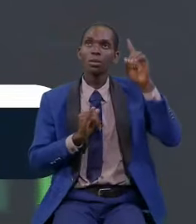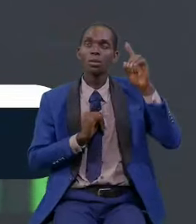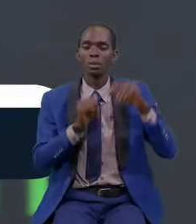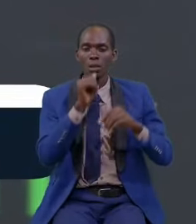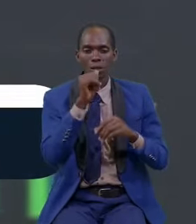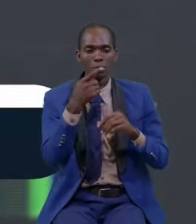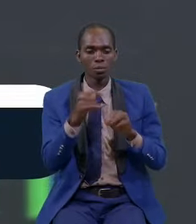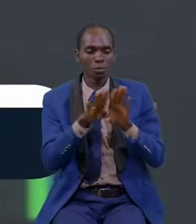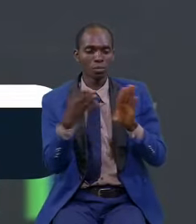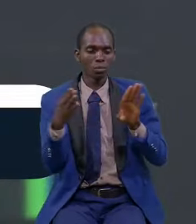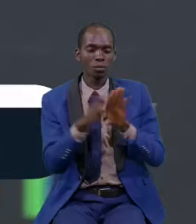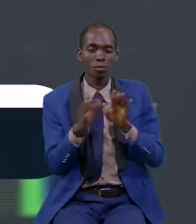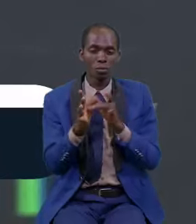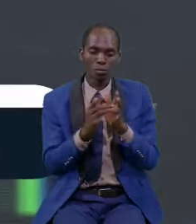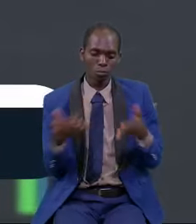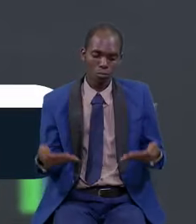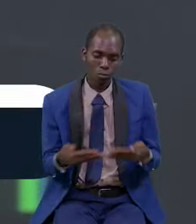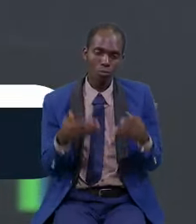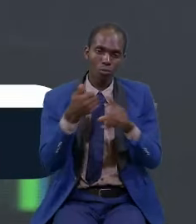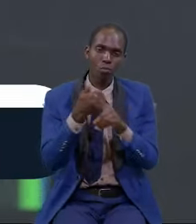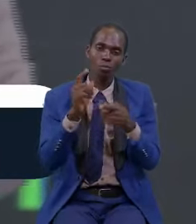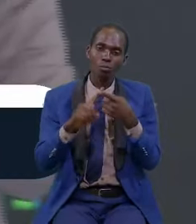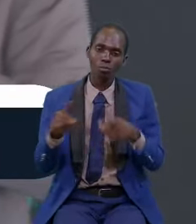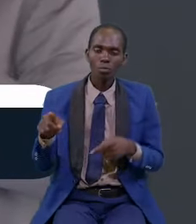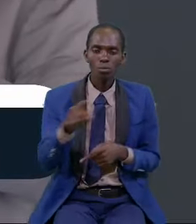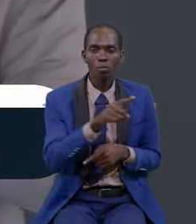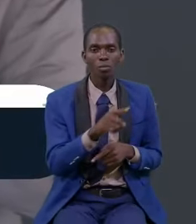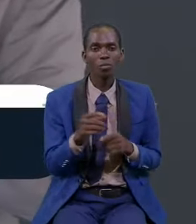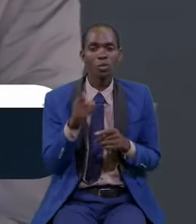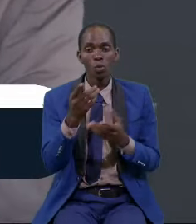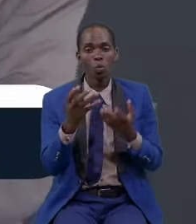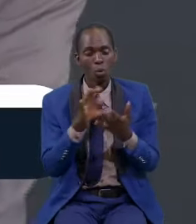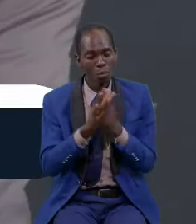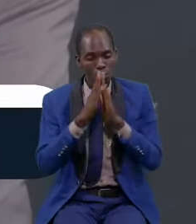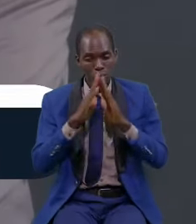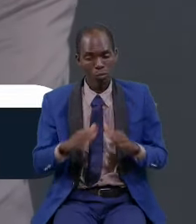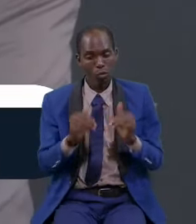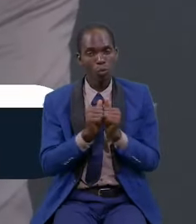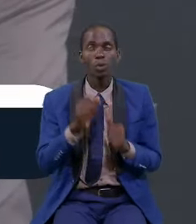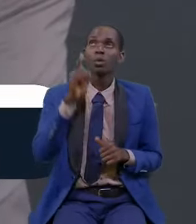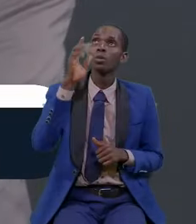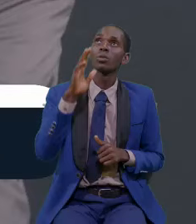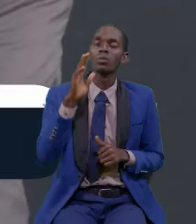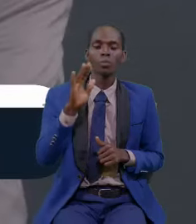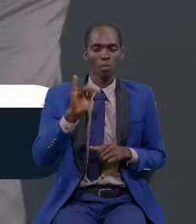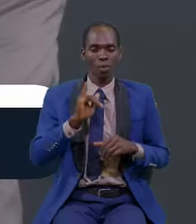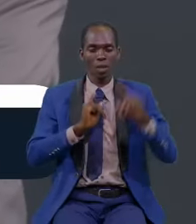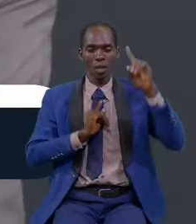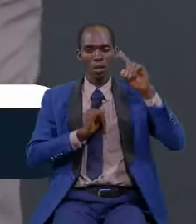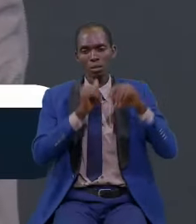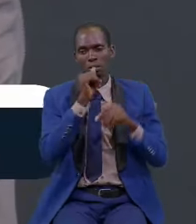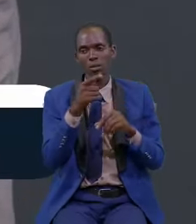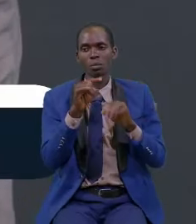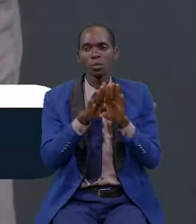I am the door. You want peace with God? I am the door. You want the fulfillment of the promises